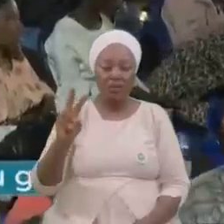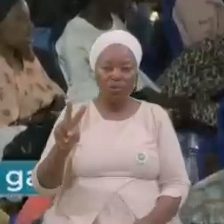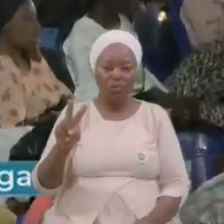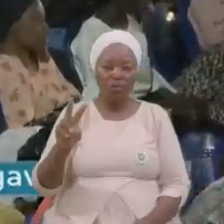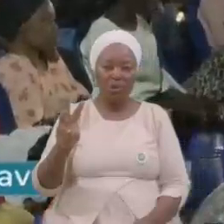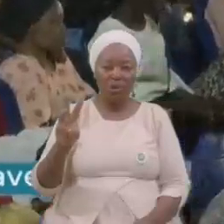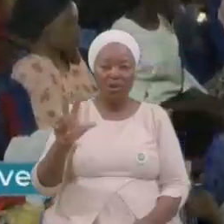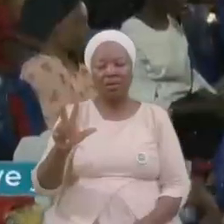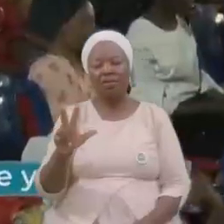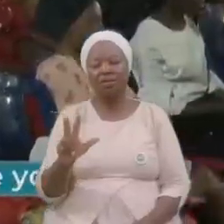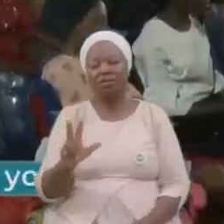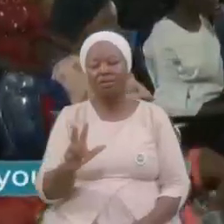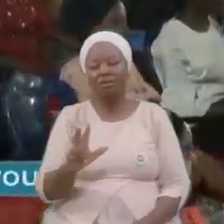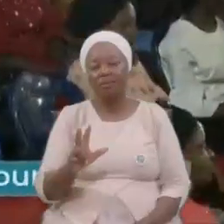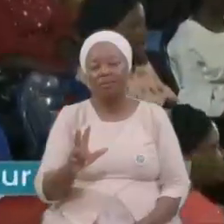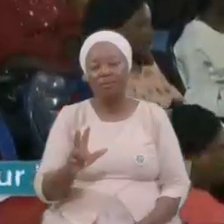+234 915 444 9263.